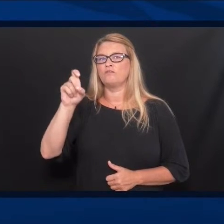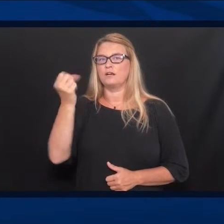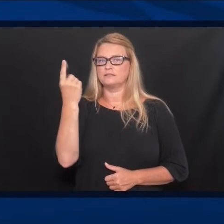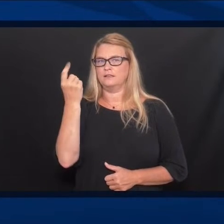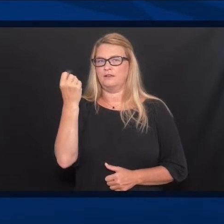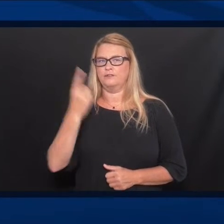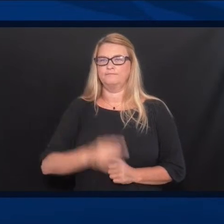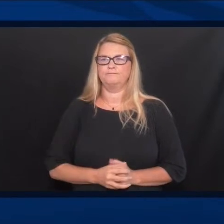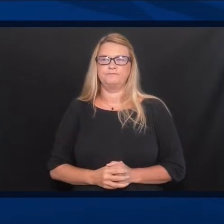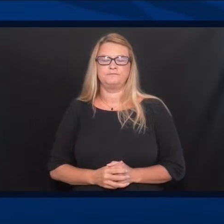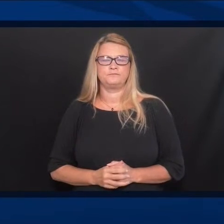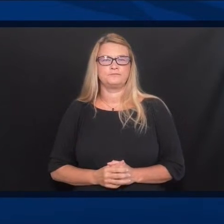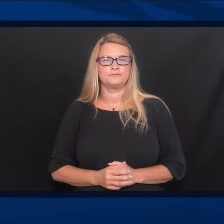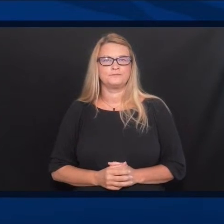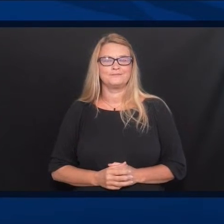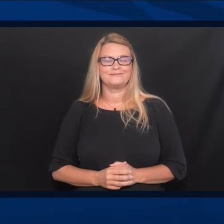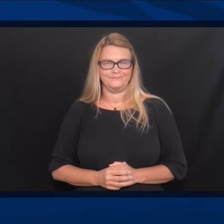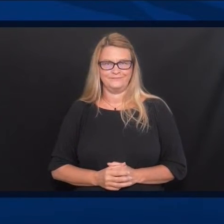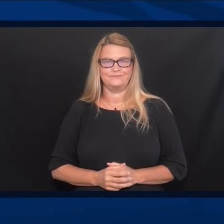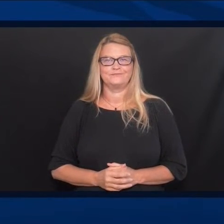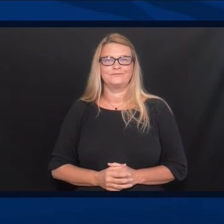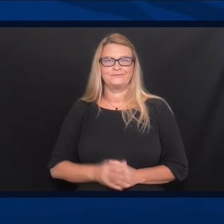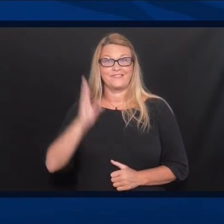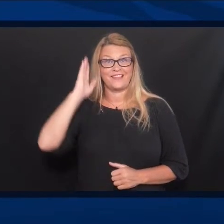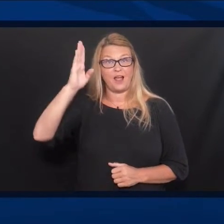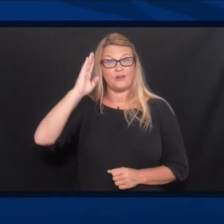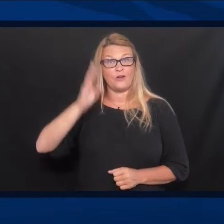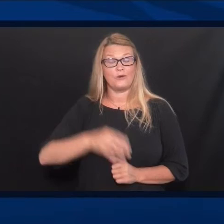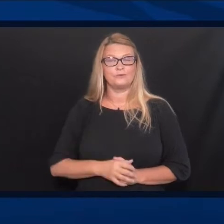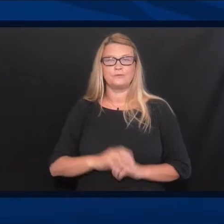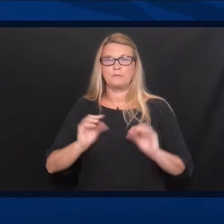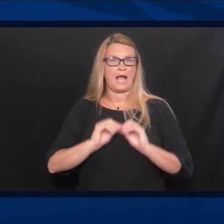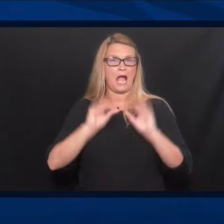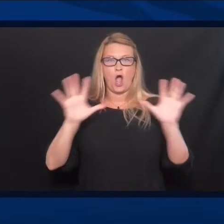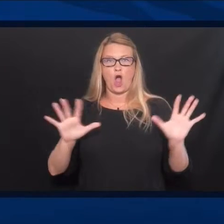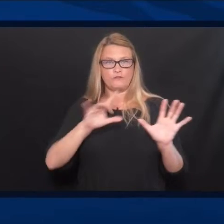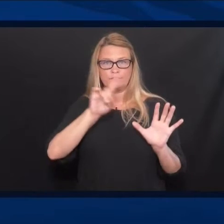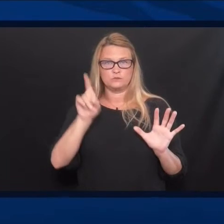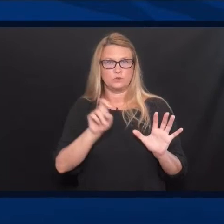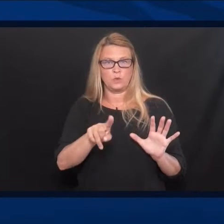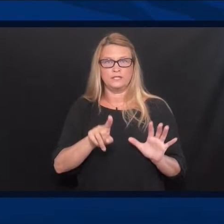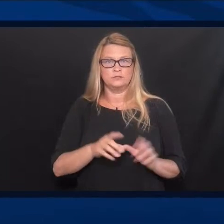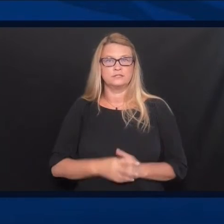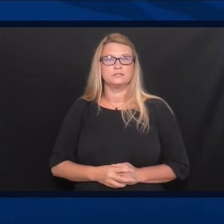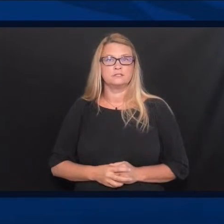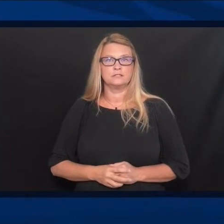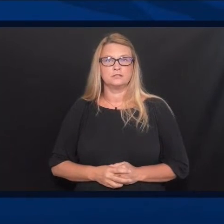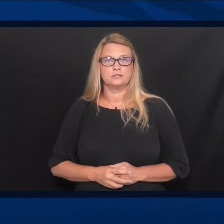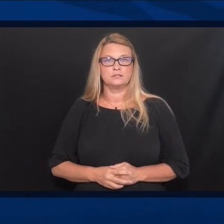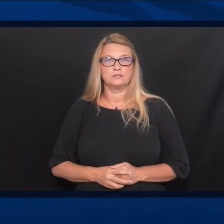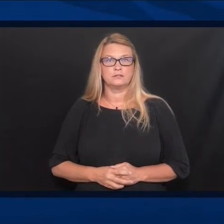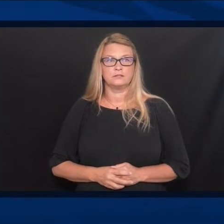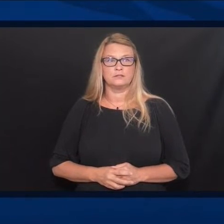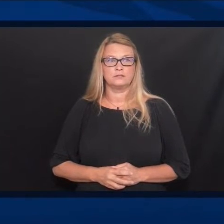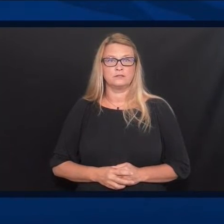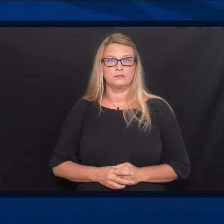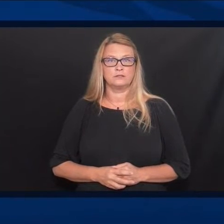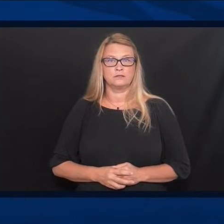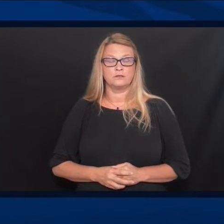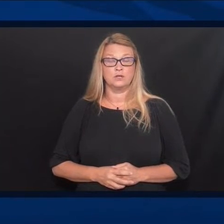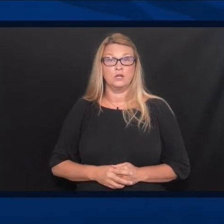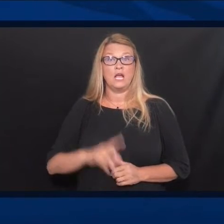Thank you for taking my question. I guess the obvious thing in the room is, Governor, if you want to move